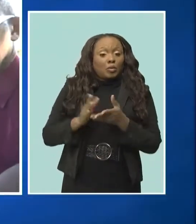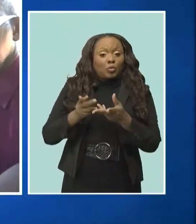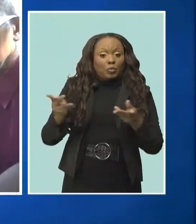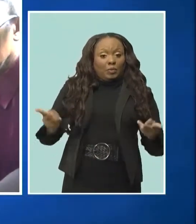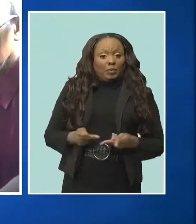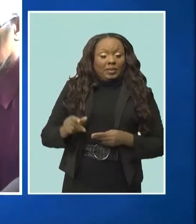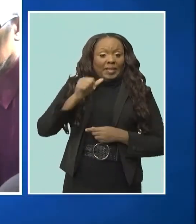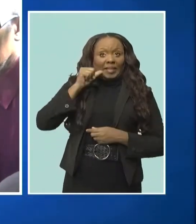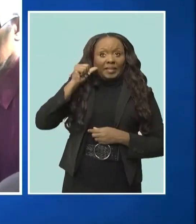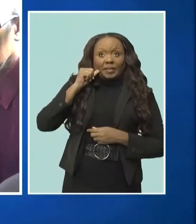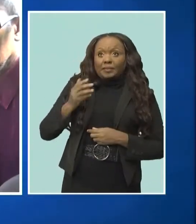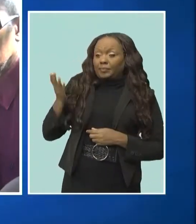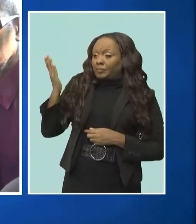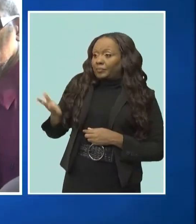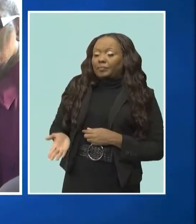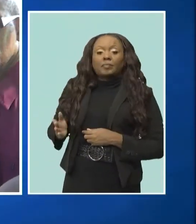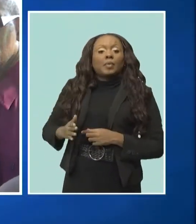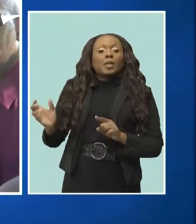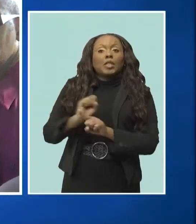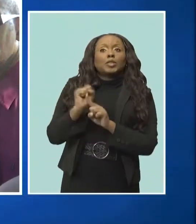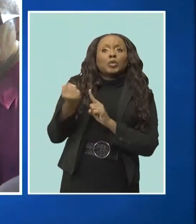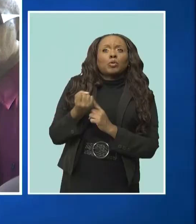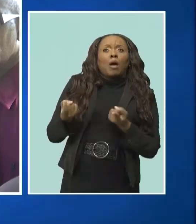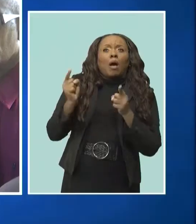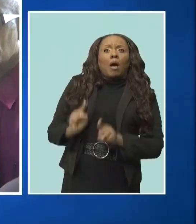where a child was